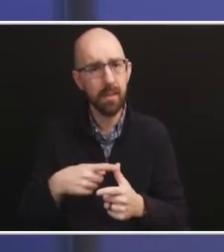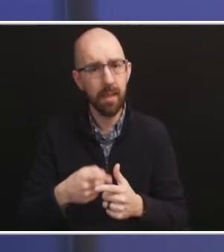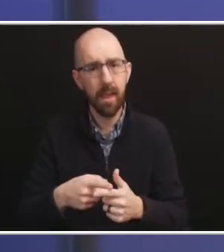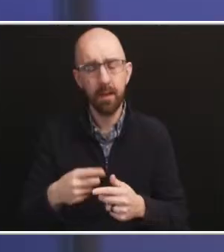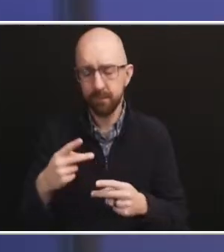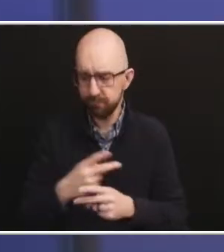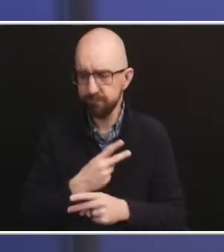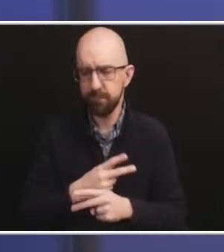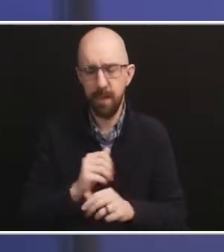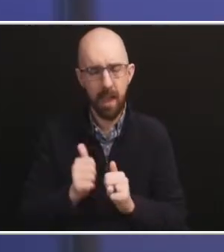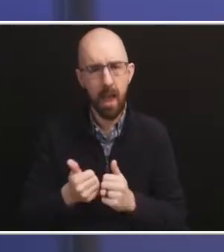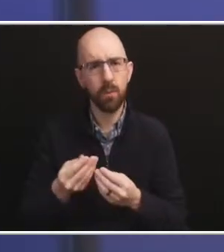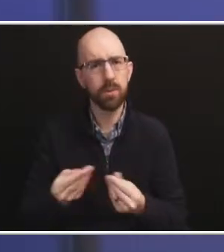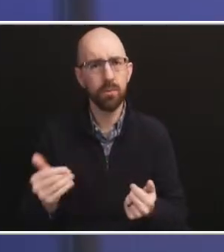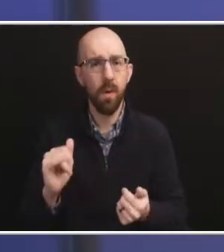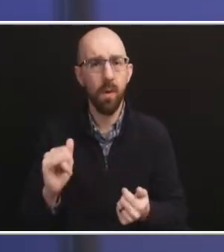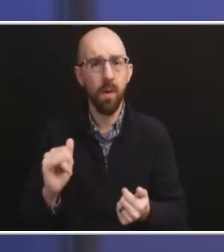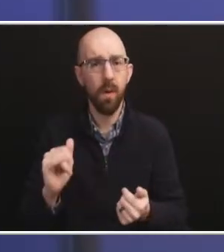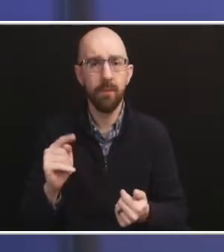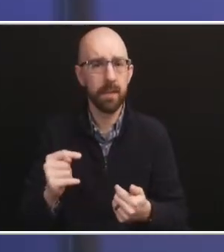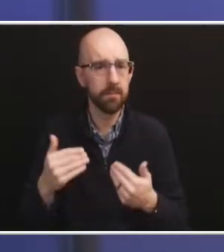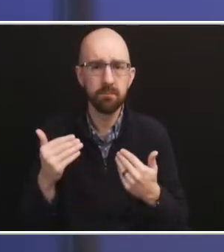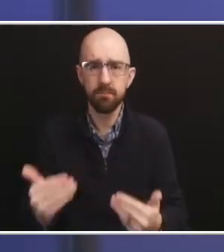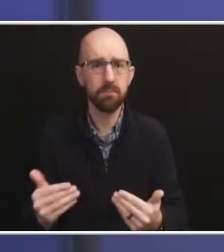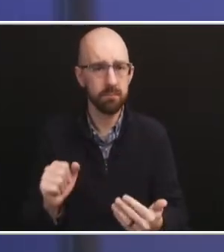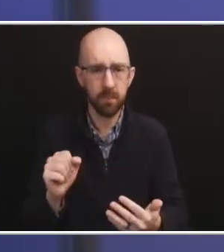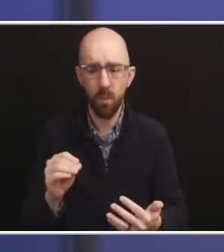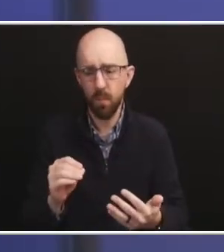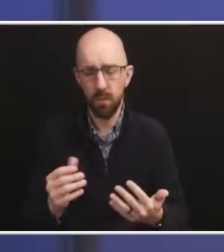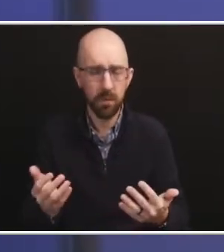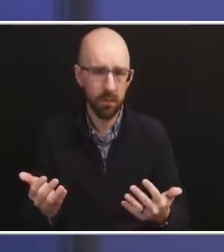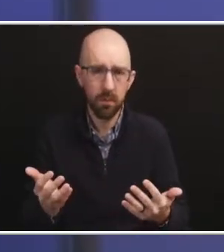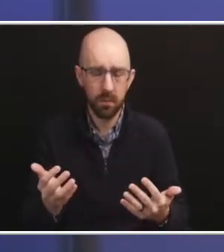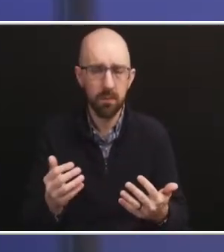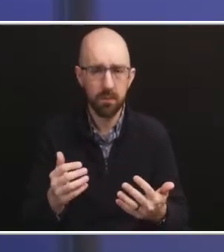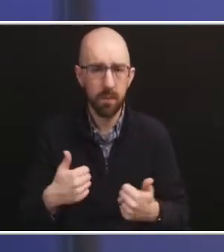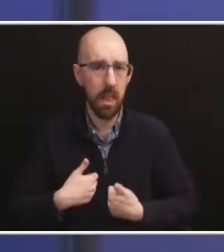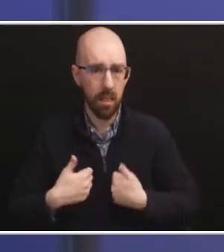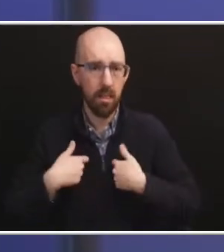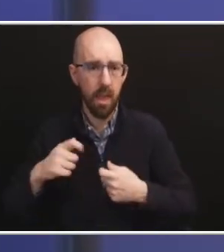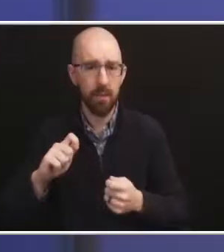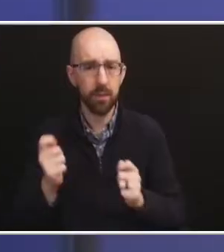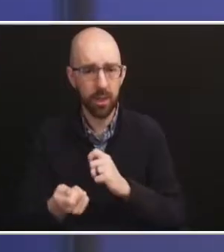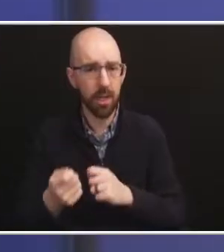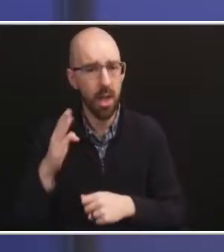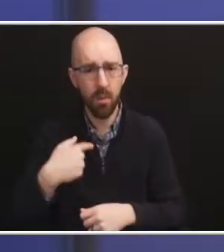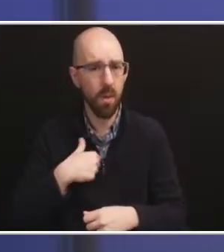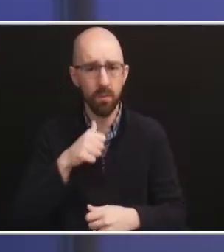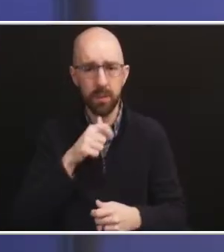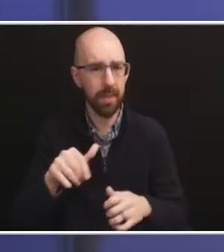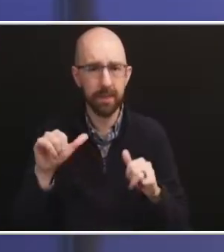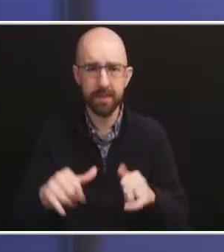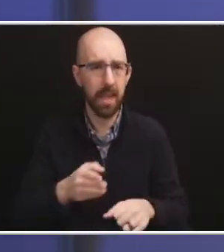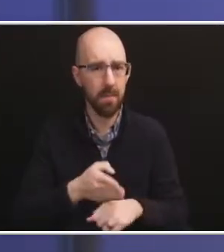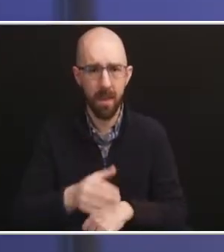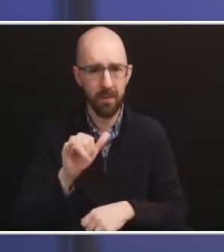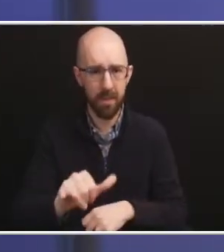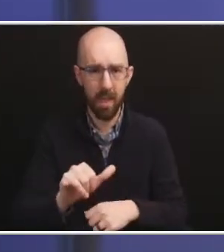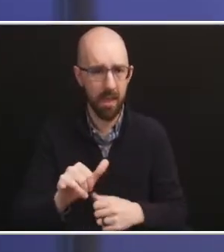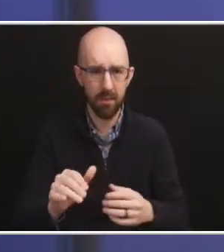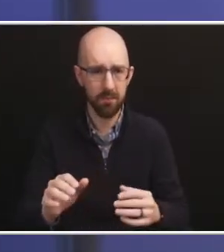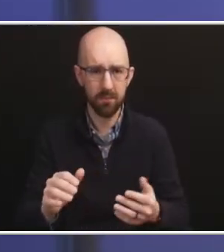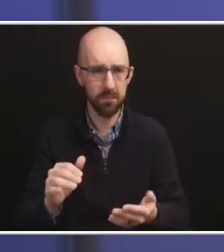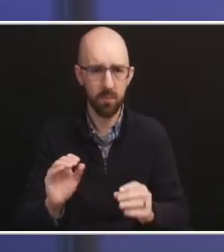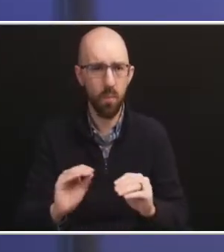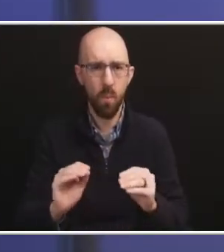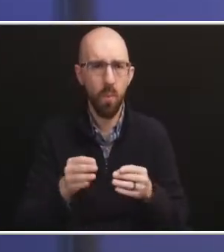now? Mm-hmm. So it was life-changing. I knew I wasn't going to be the same after that. There was no way. So I